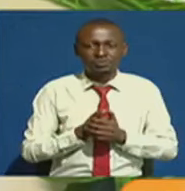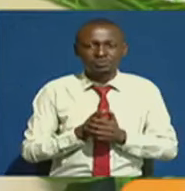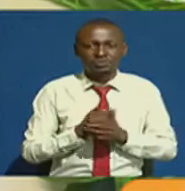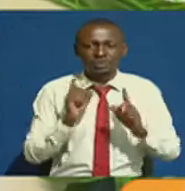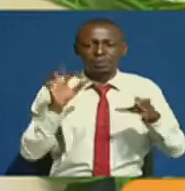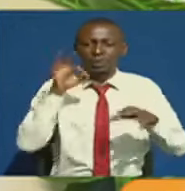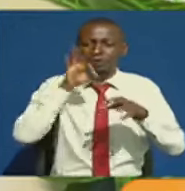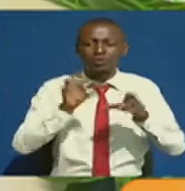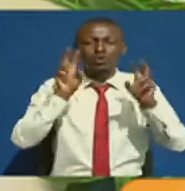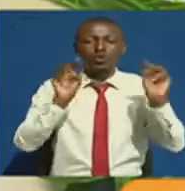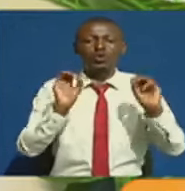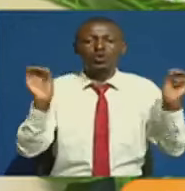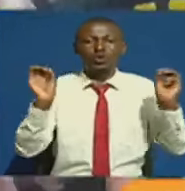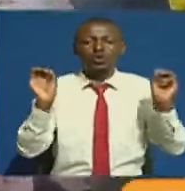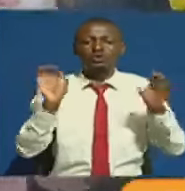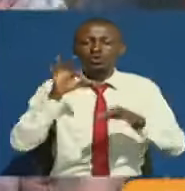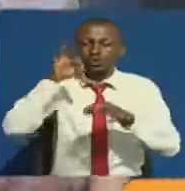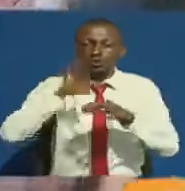vote no. We will vote yes.